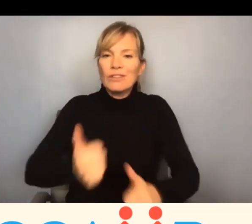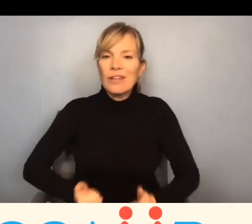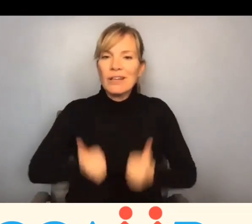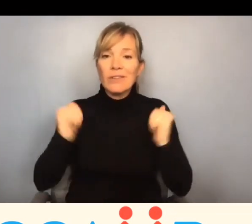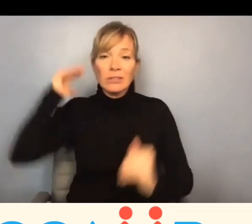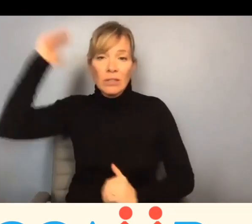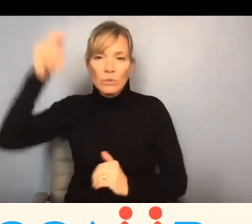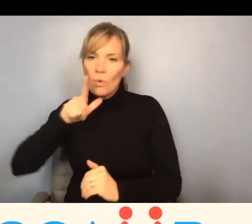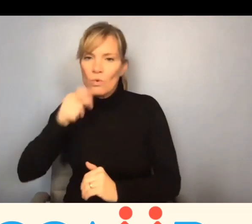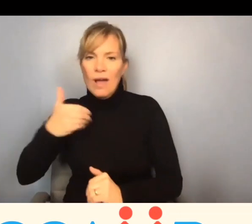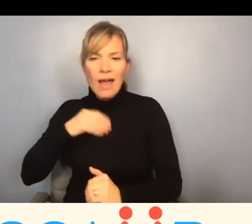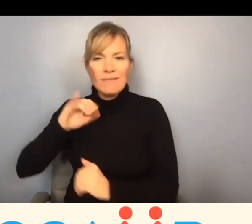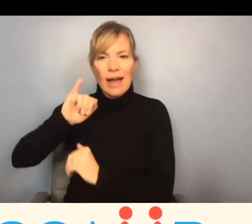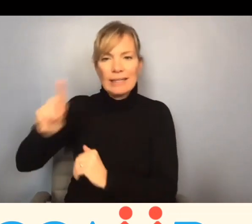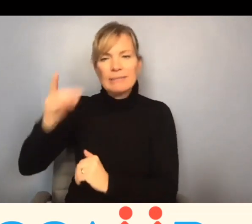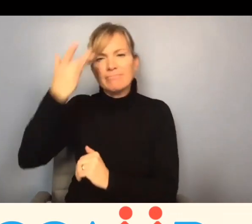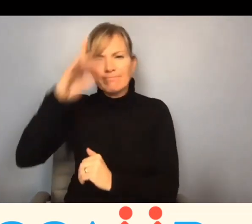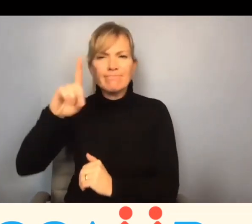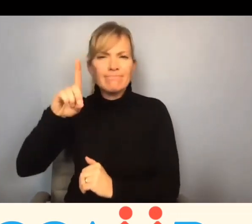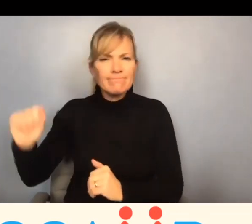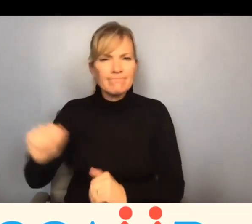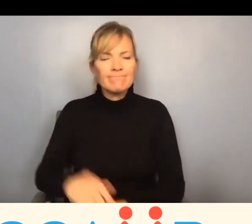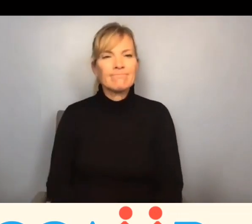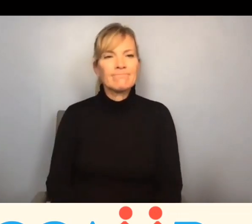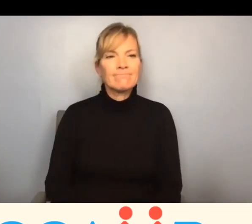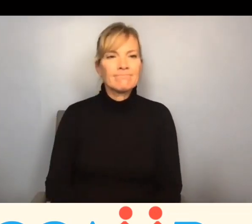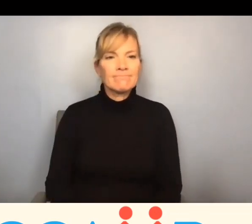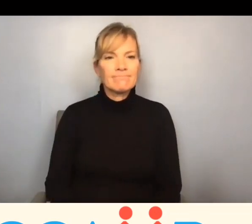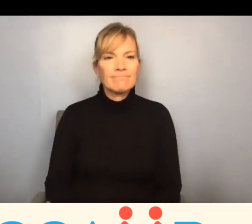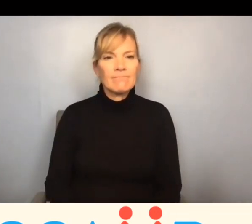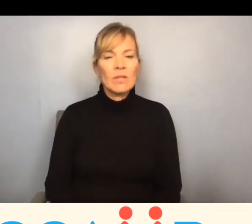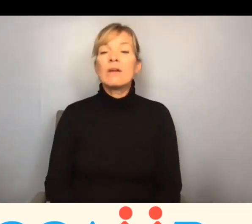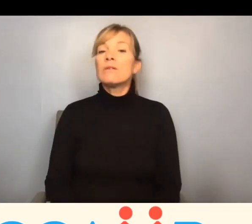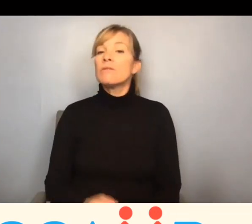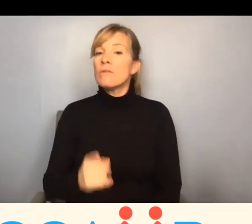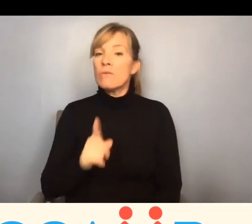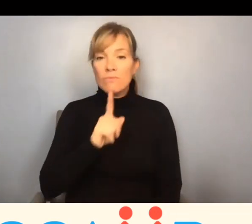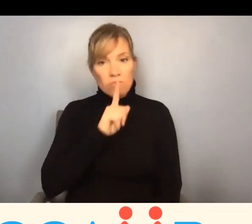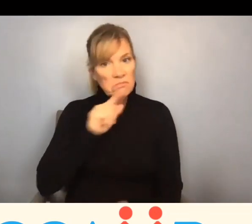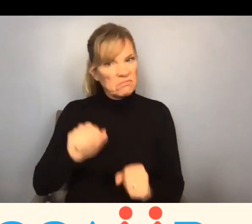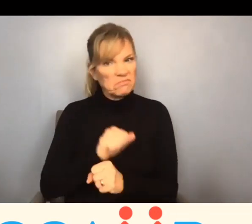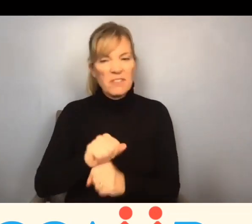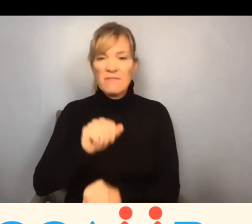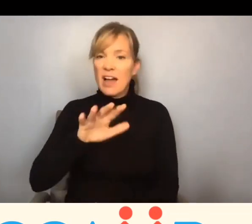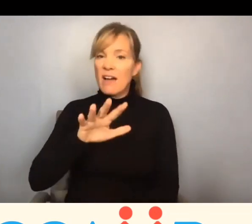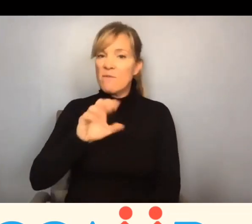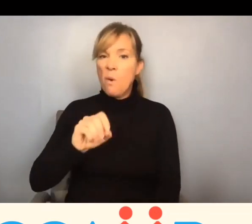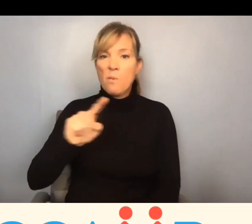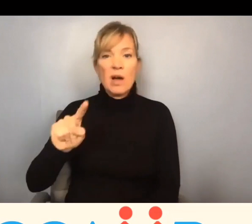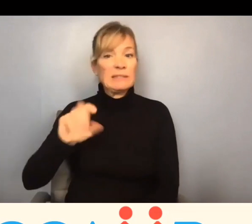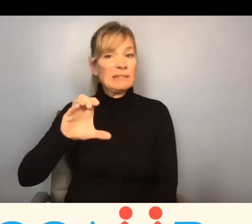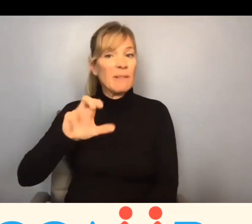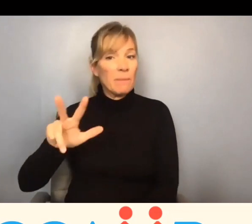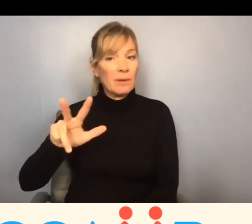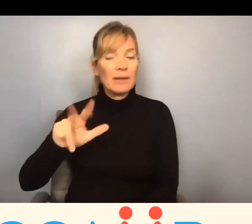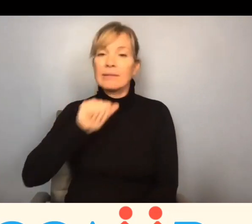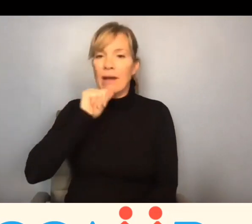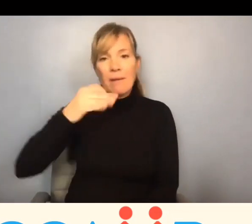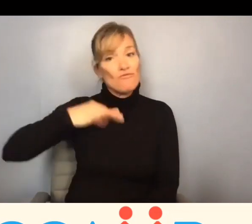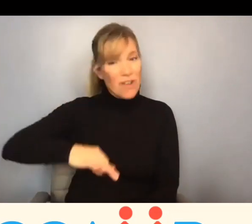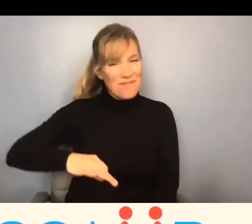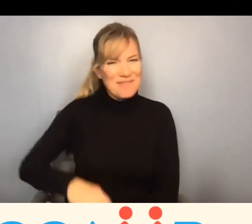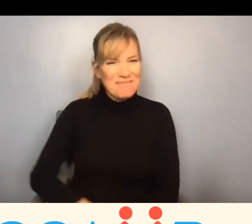with intellectual disability. We are in fact a 501c3